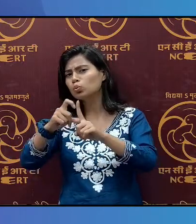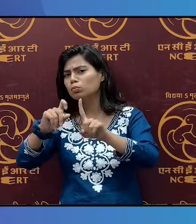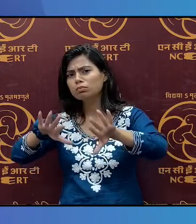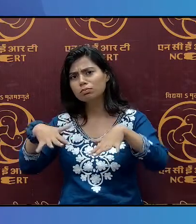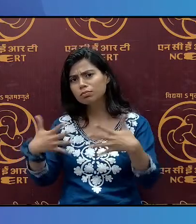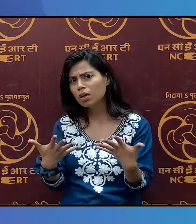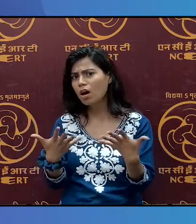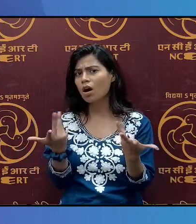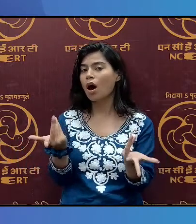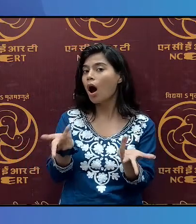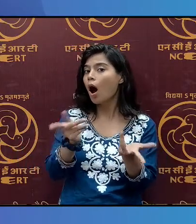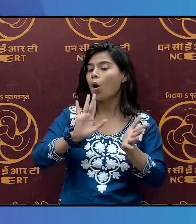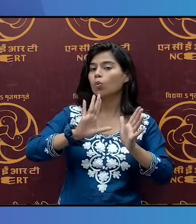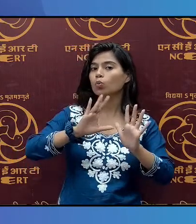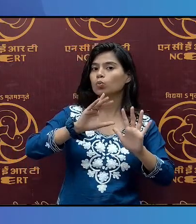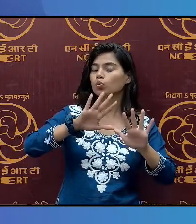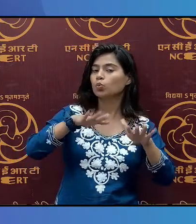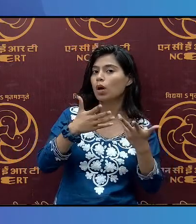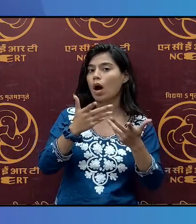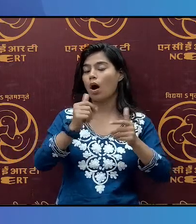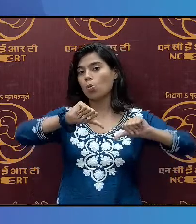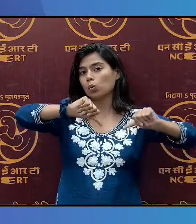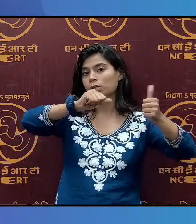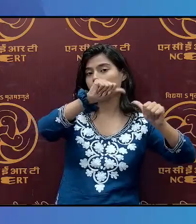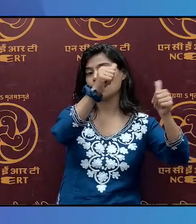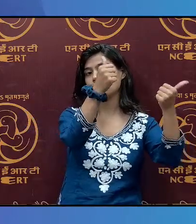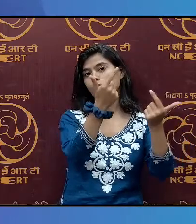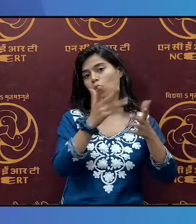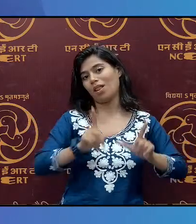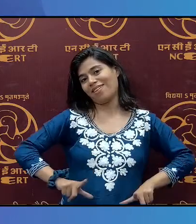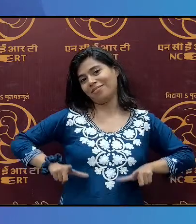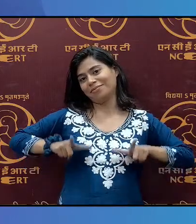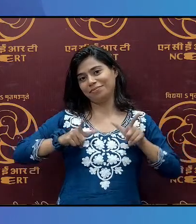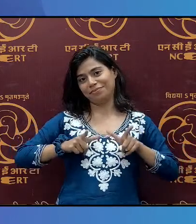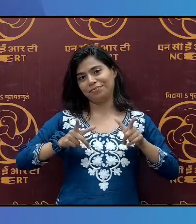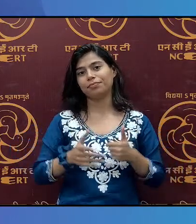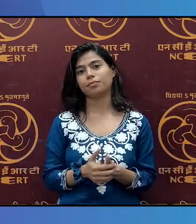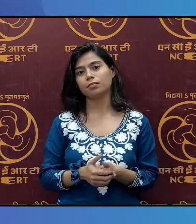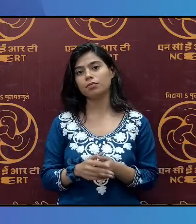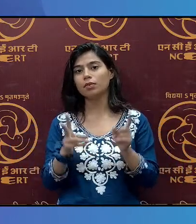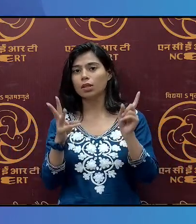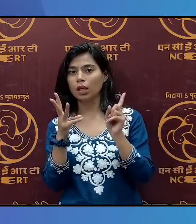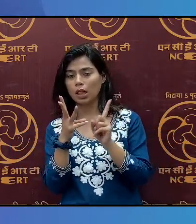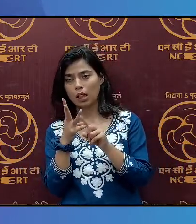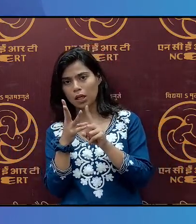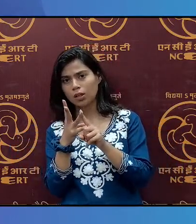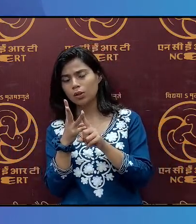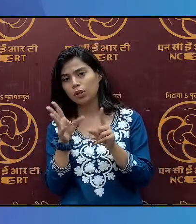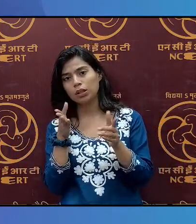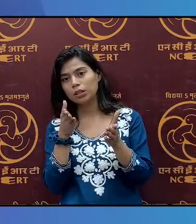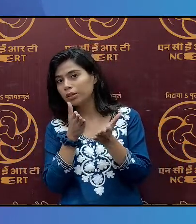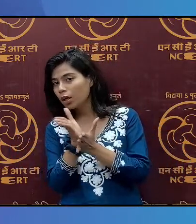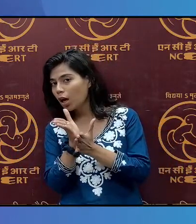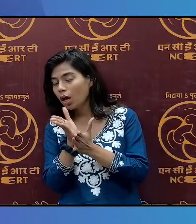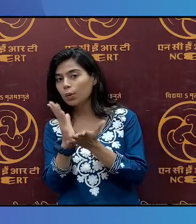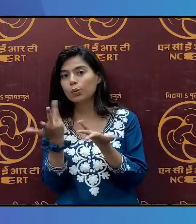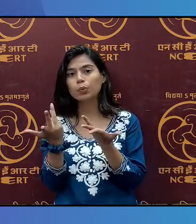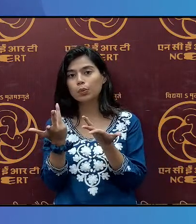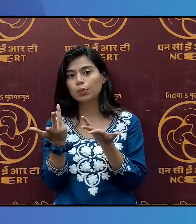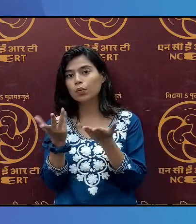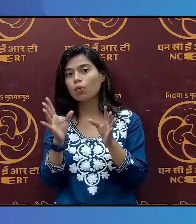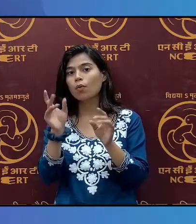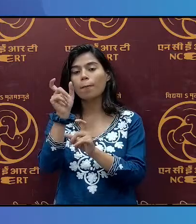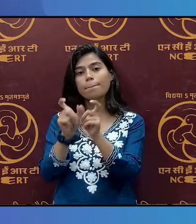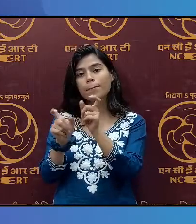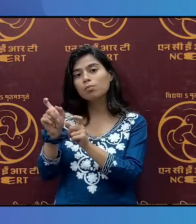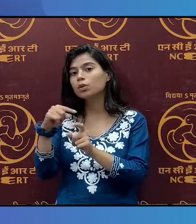and what to pursue and how to succeed in their lives. And the third category of people, I feel,